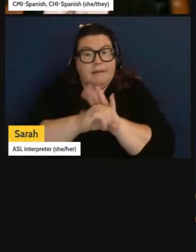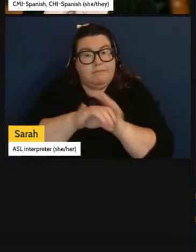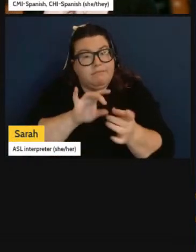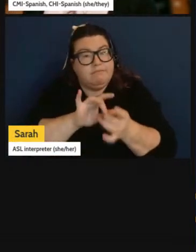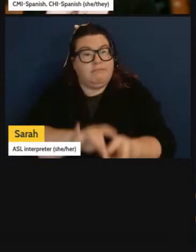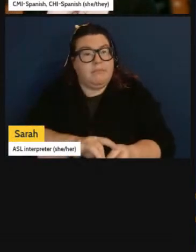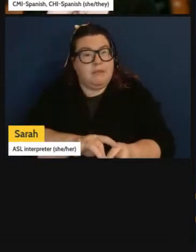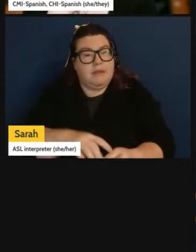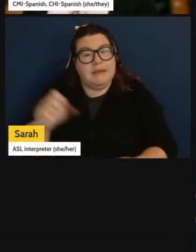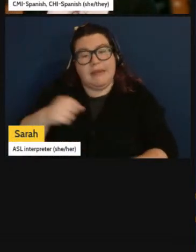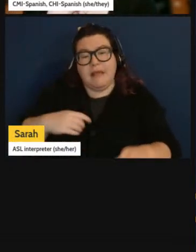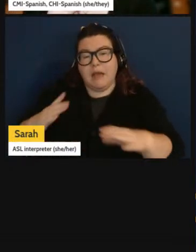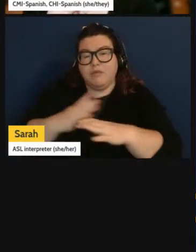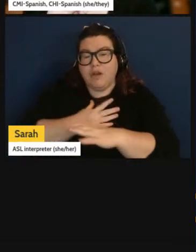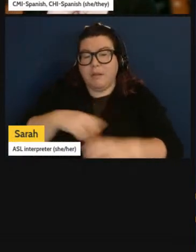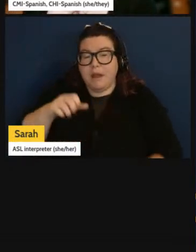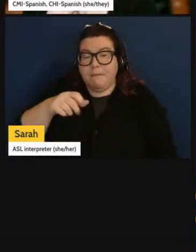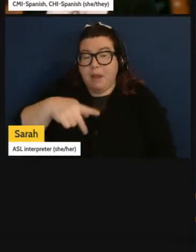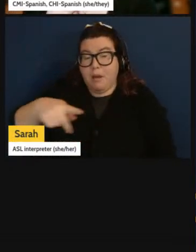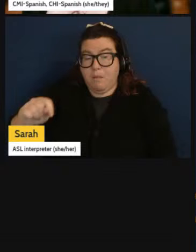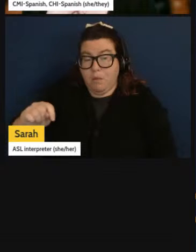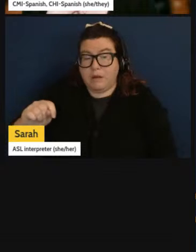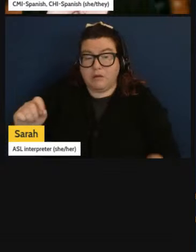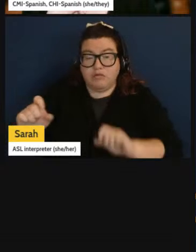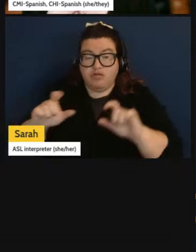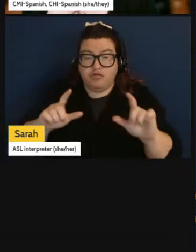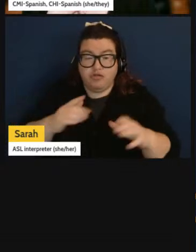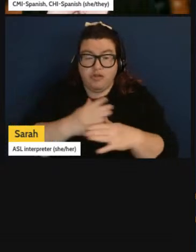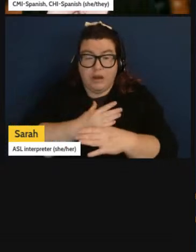am sharing my PowerPoint presentation.